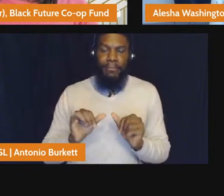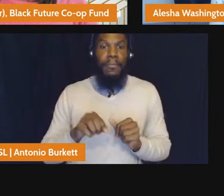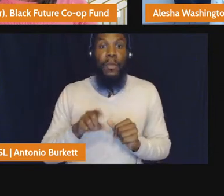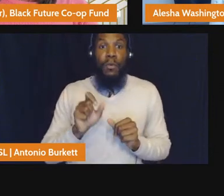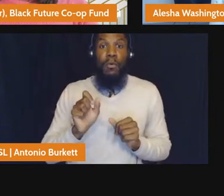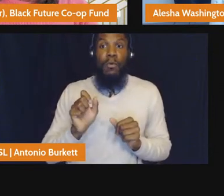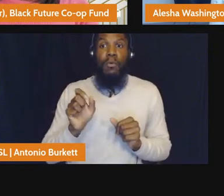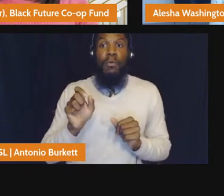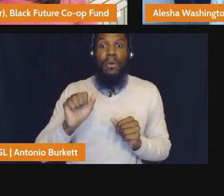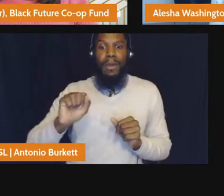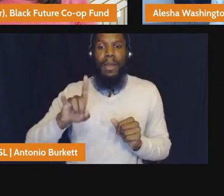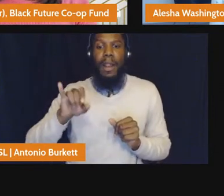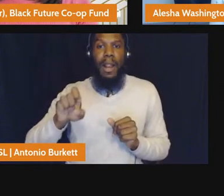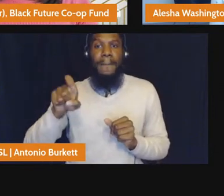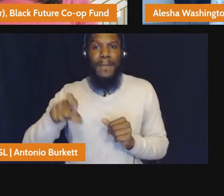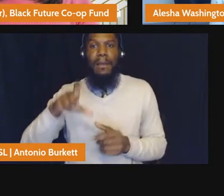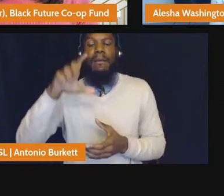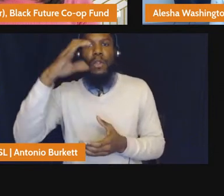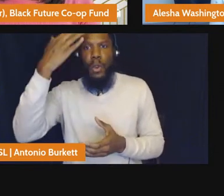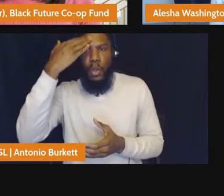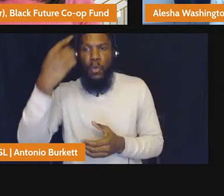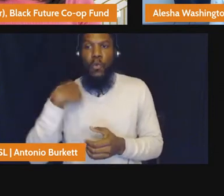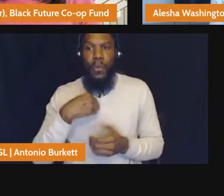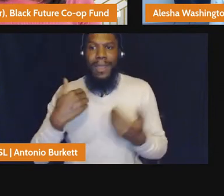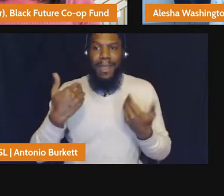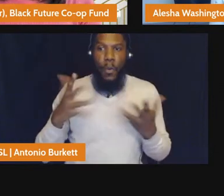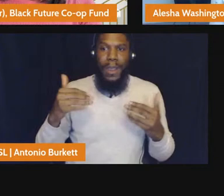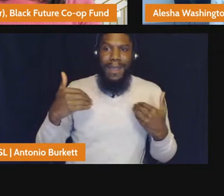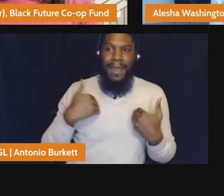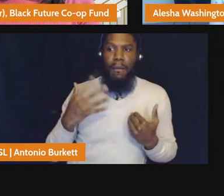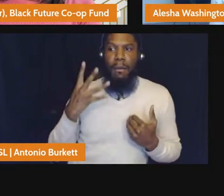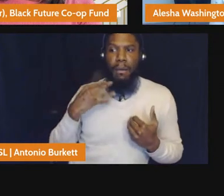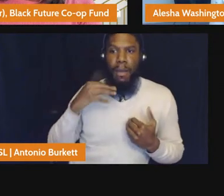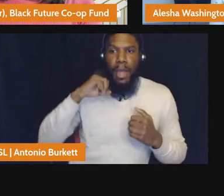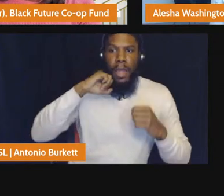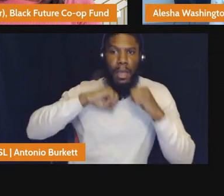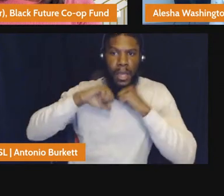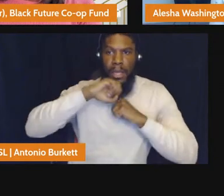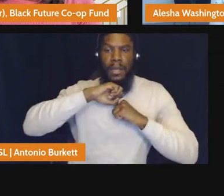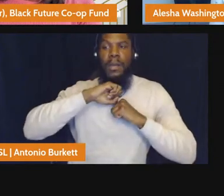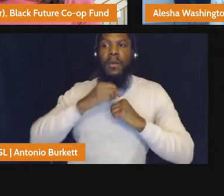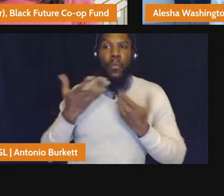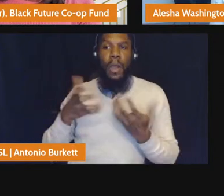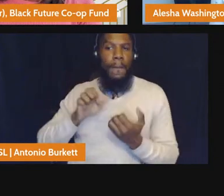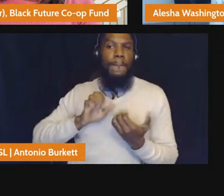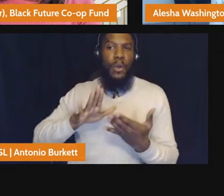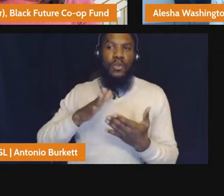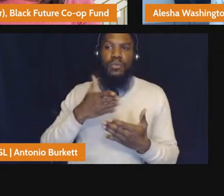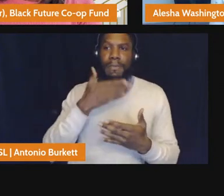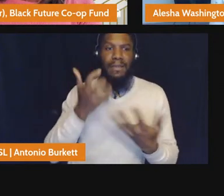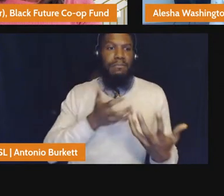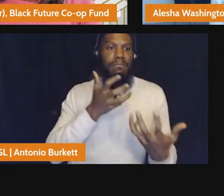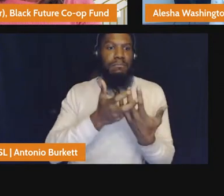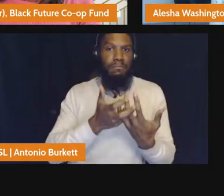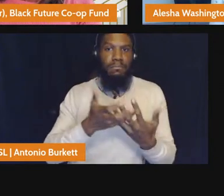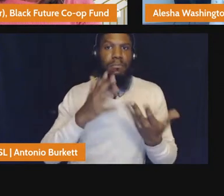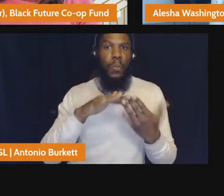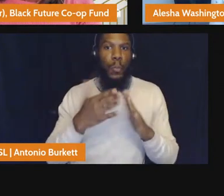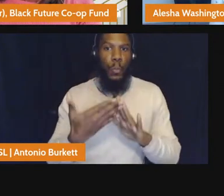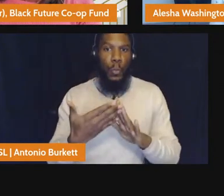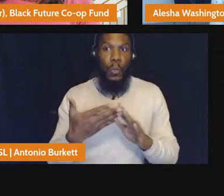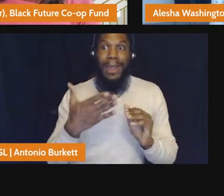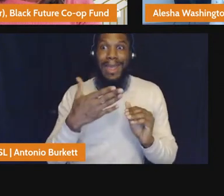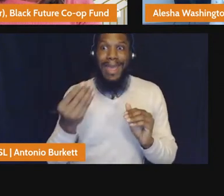in community, we have the lived experience to know what approaches might work for our community and for